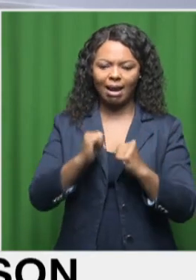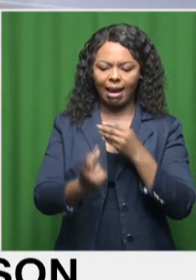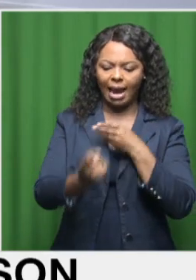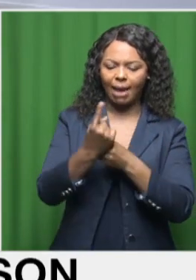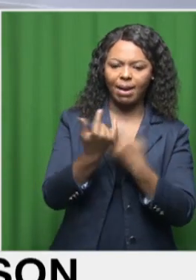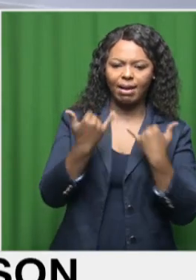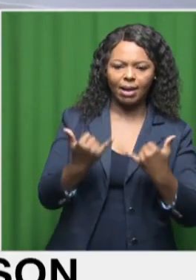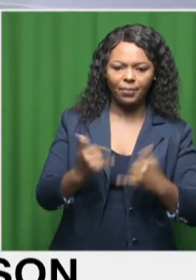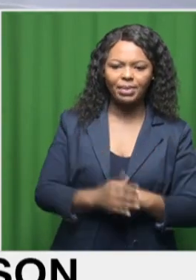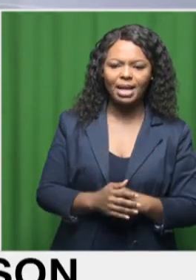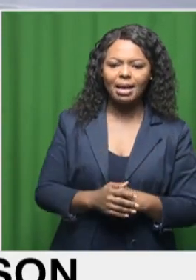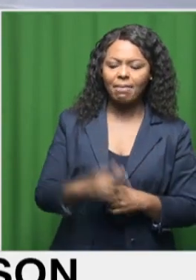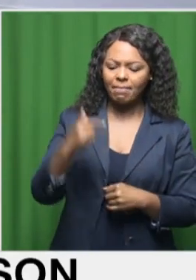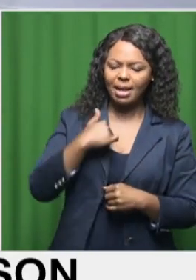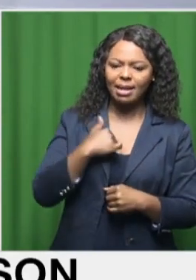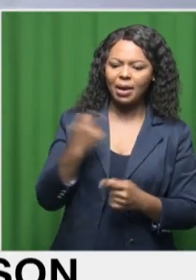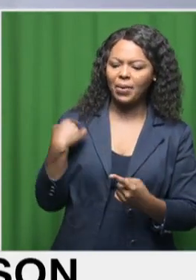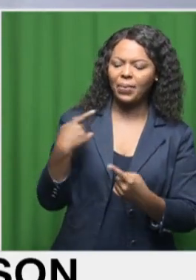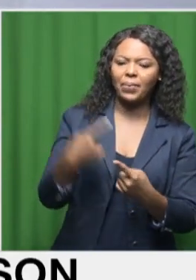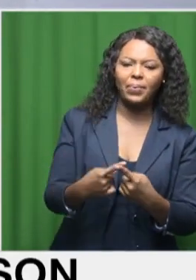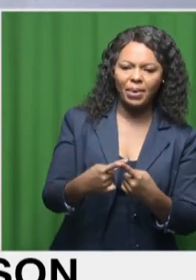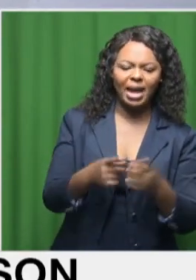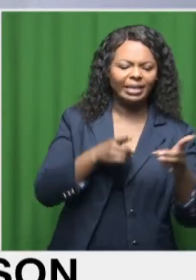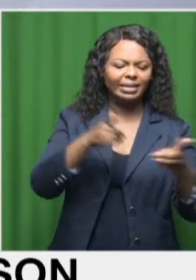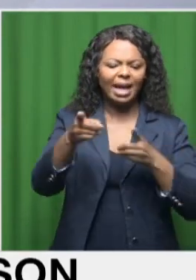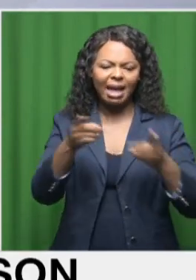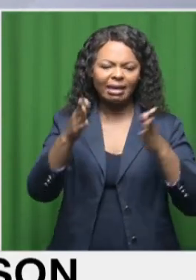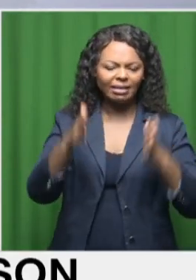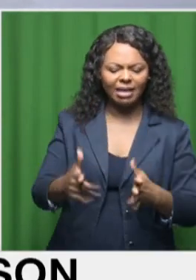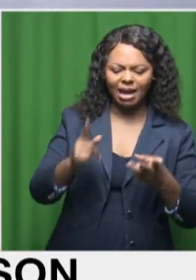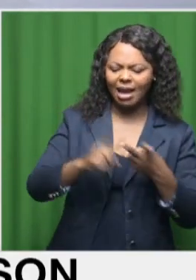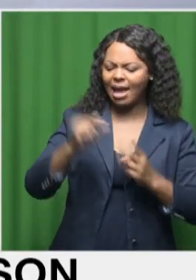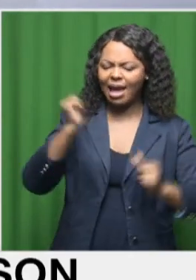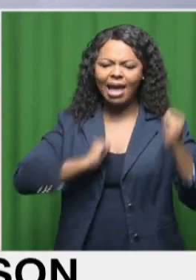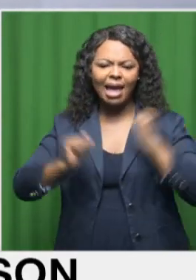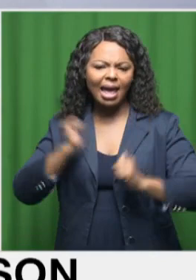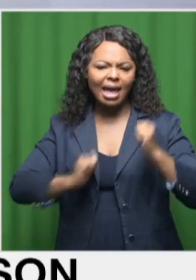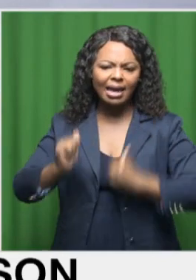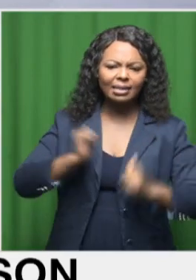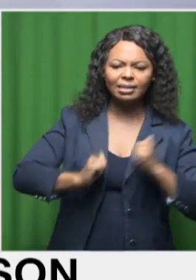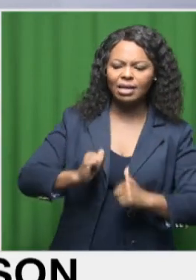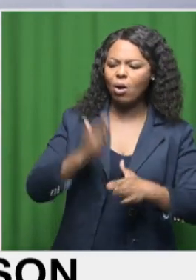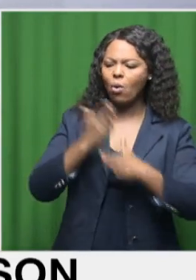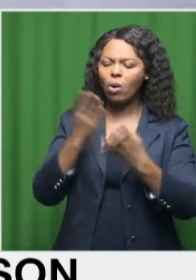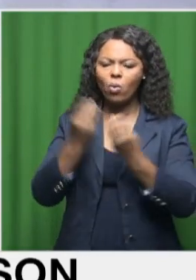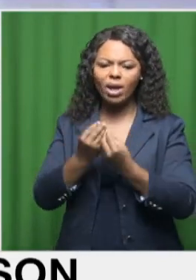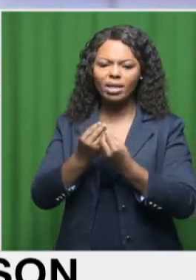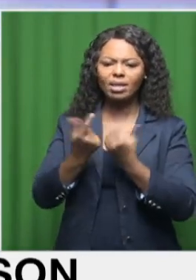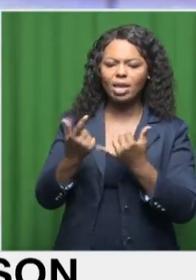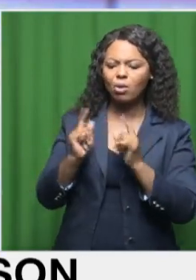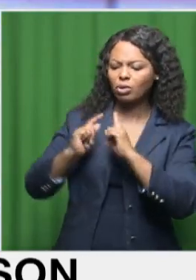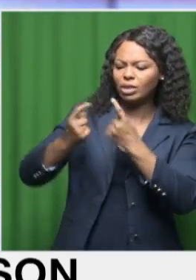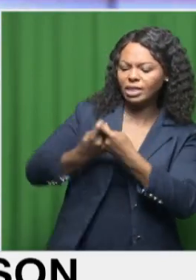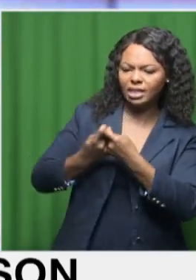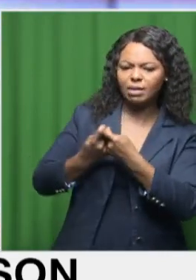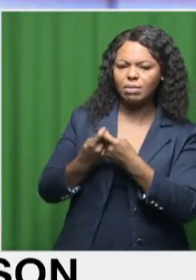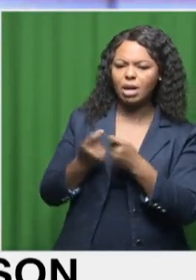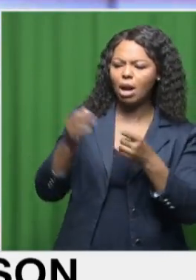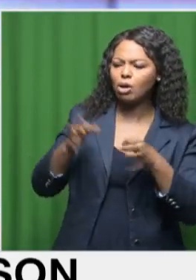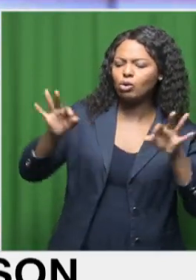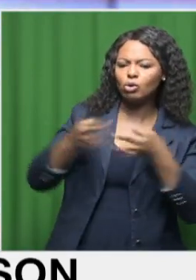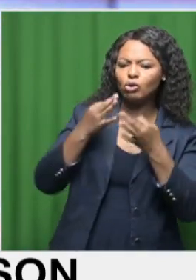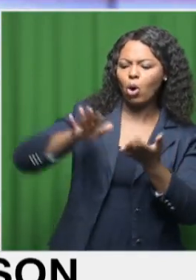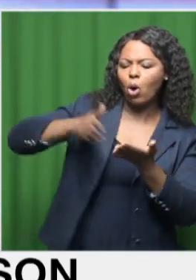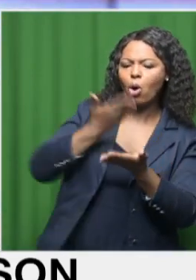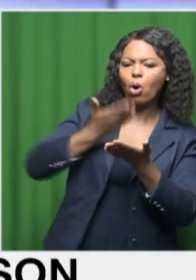at Soweto Theatre. And I've been at it directing. I'm working with an orchestra from Soweto with young people, and